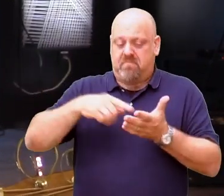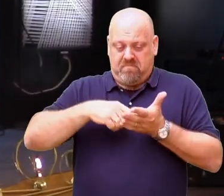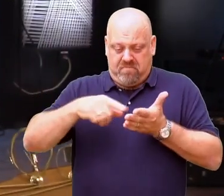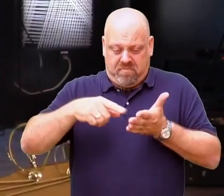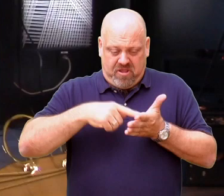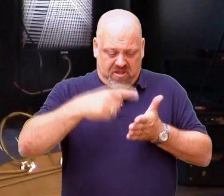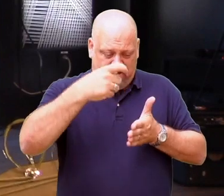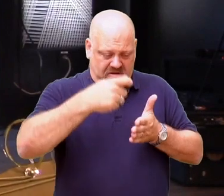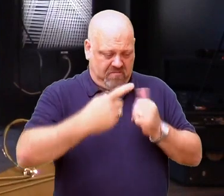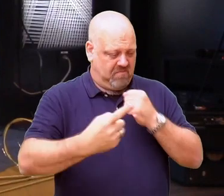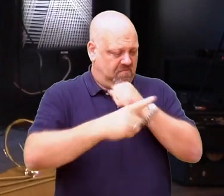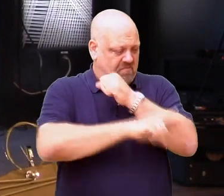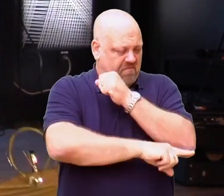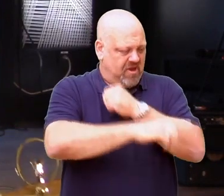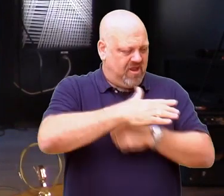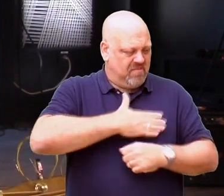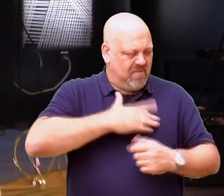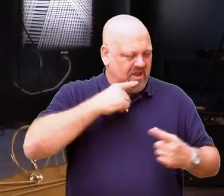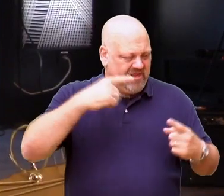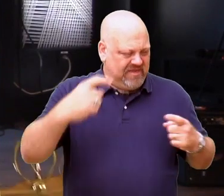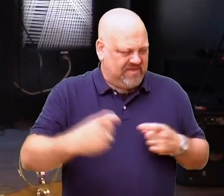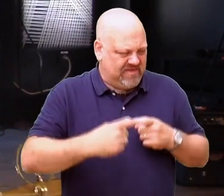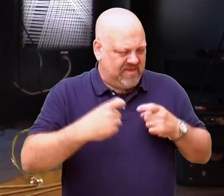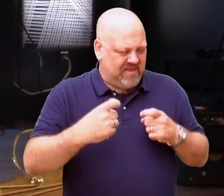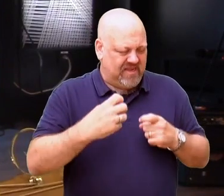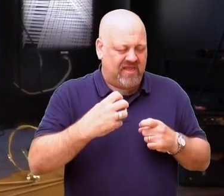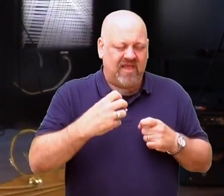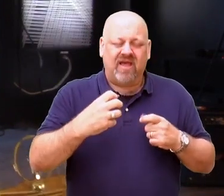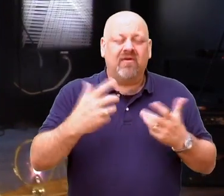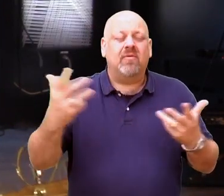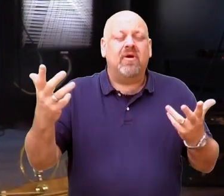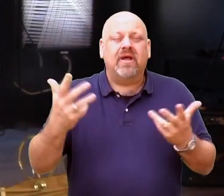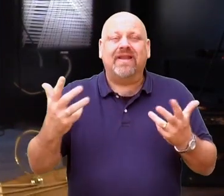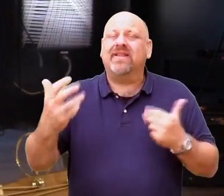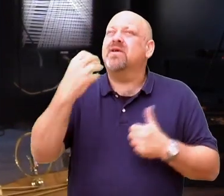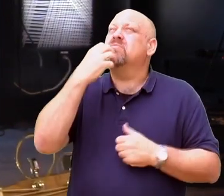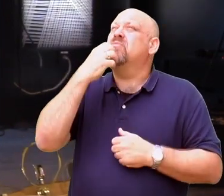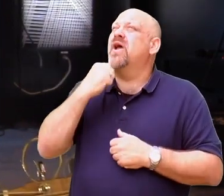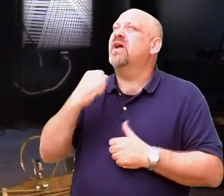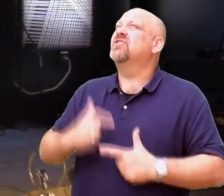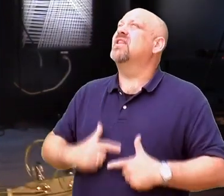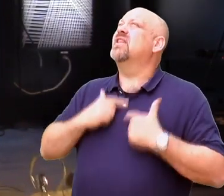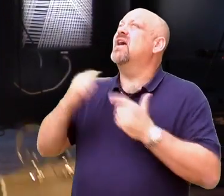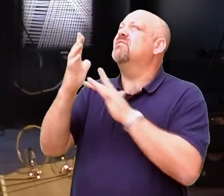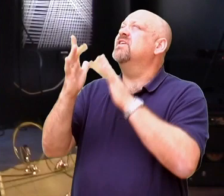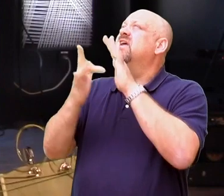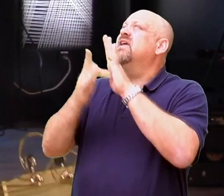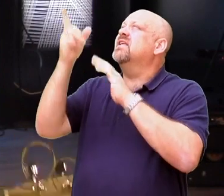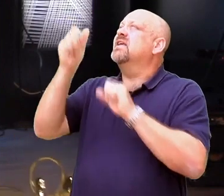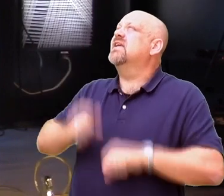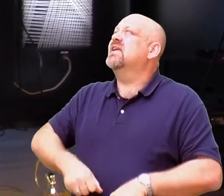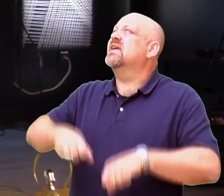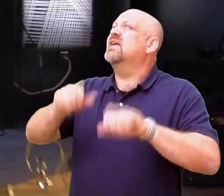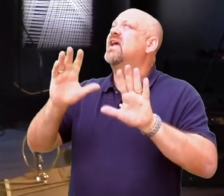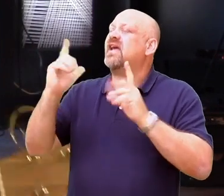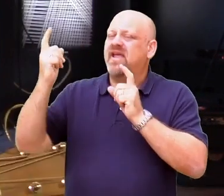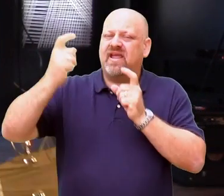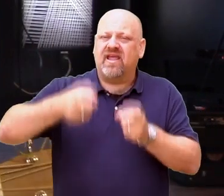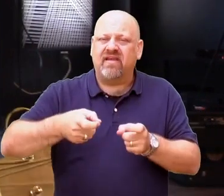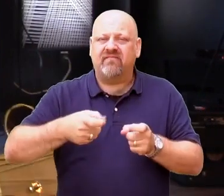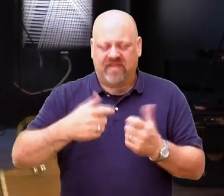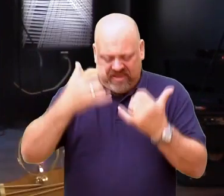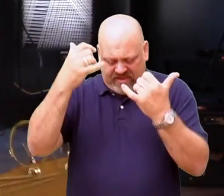that the payment for my sins was the precious life Jesus